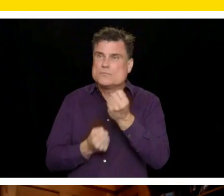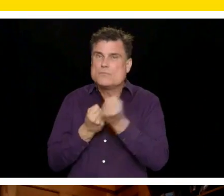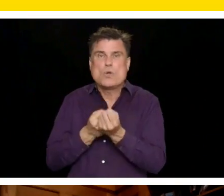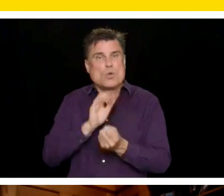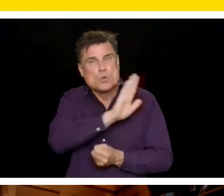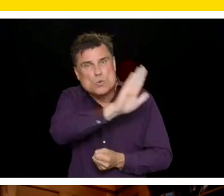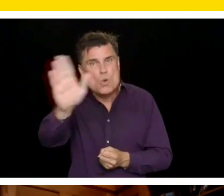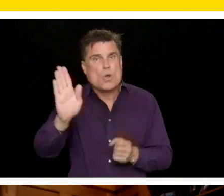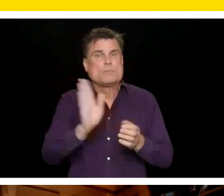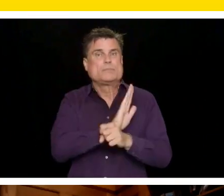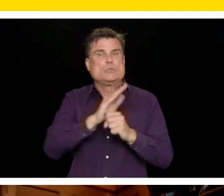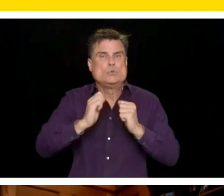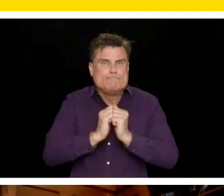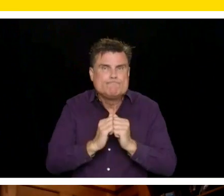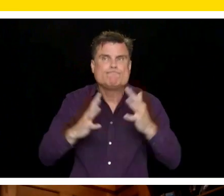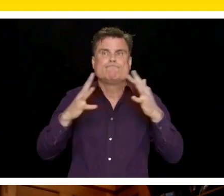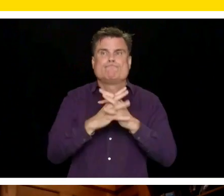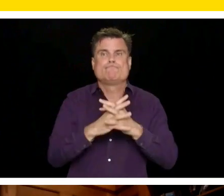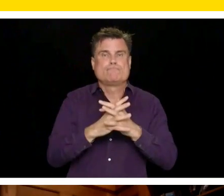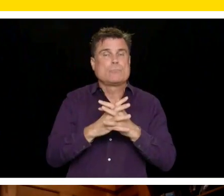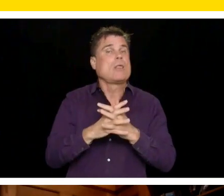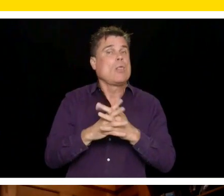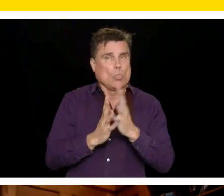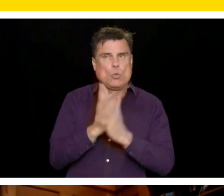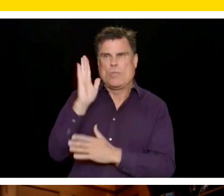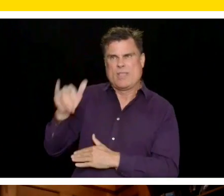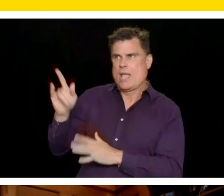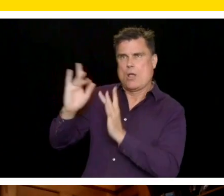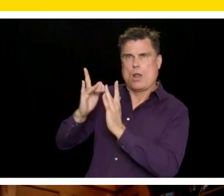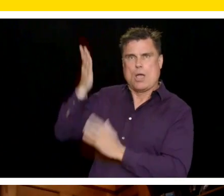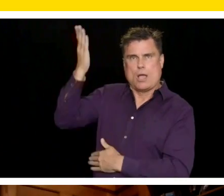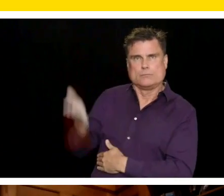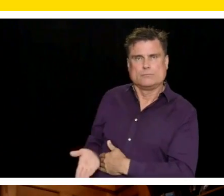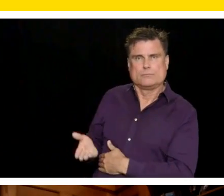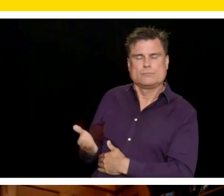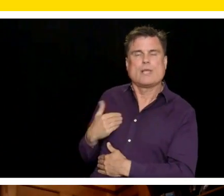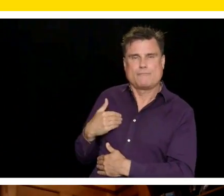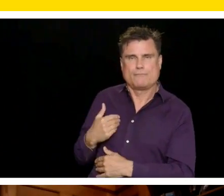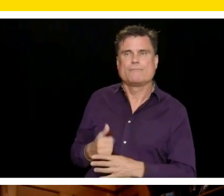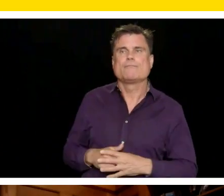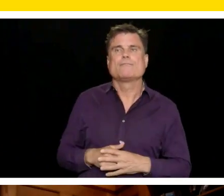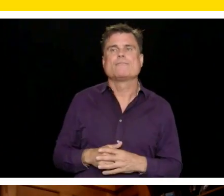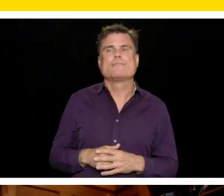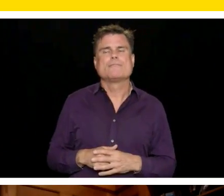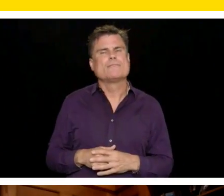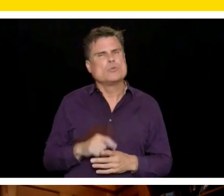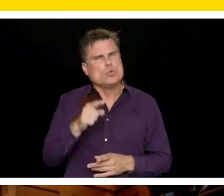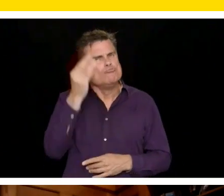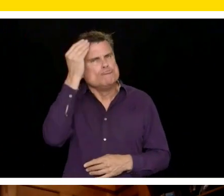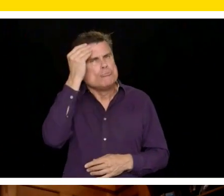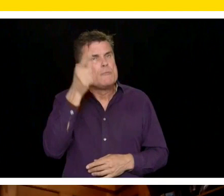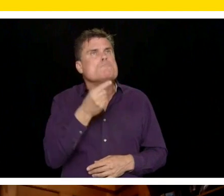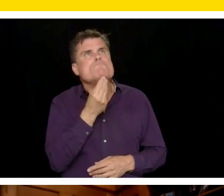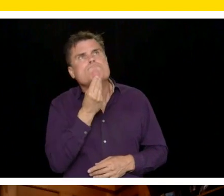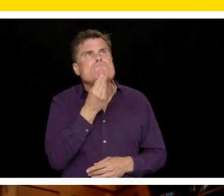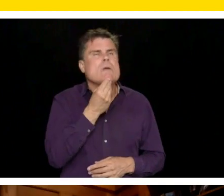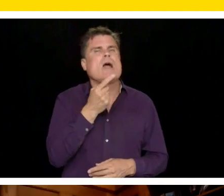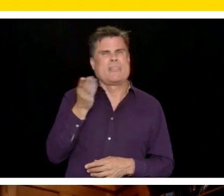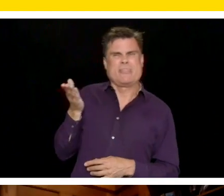way. So continue to look at those websites, because the best information will be there, or contact our